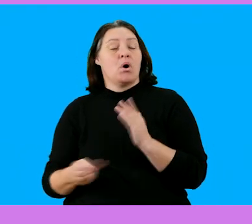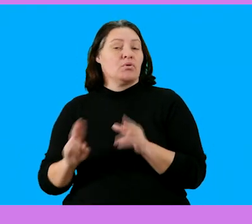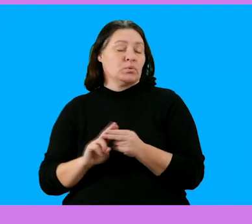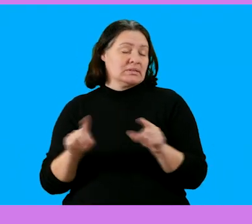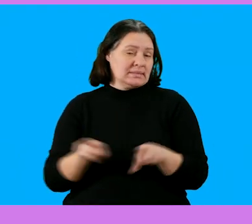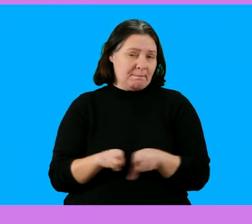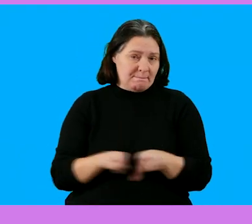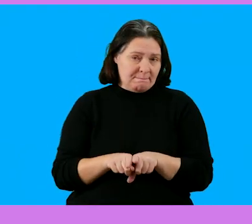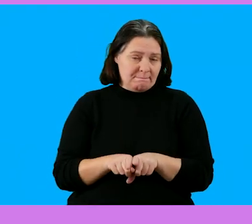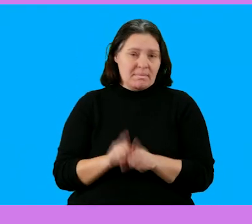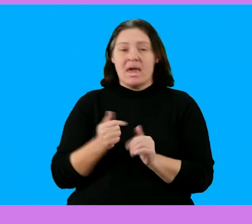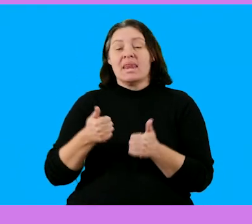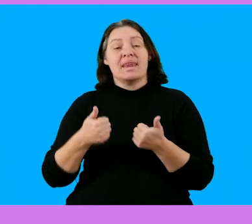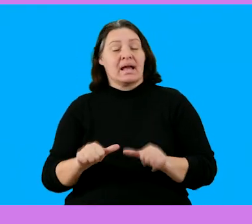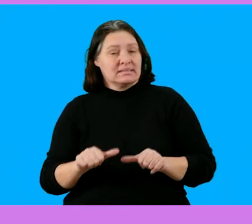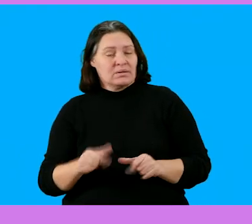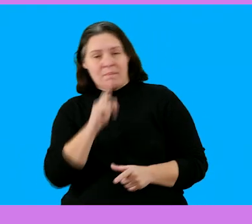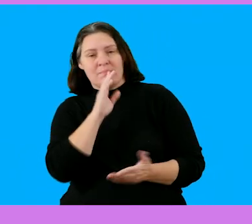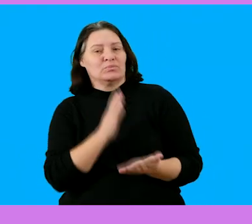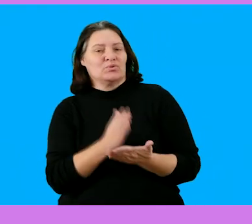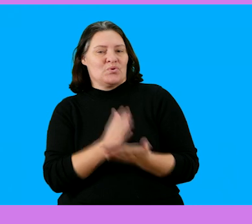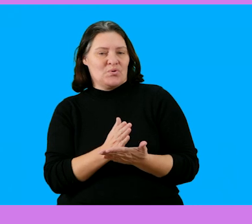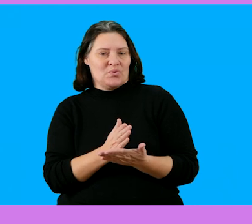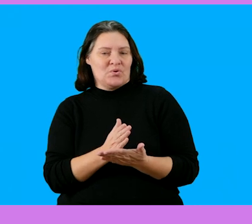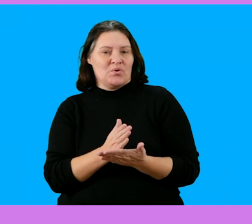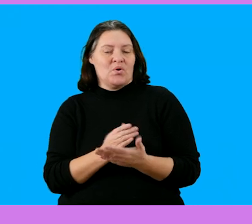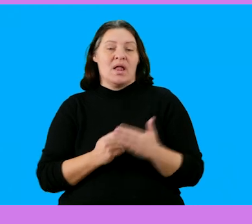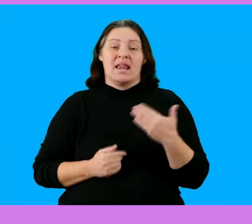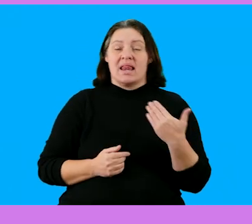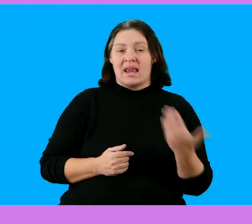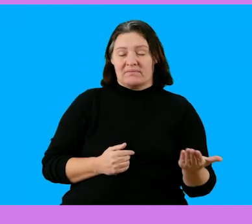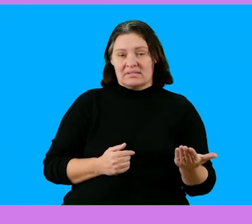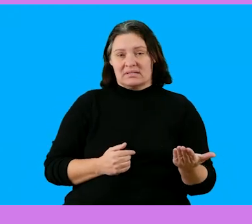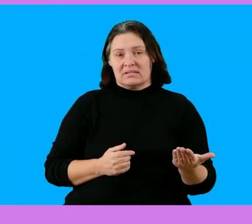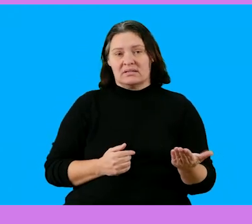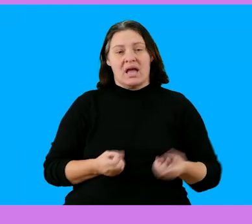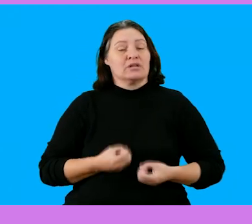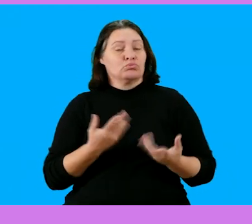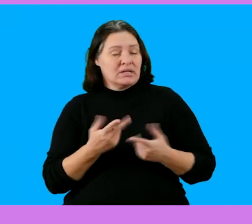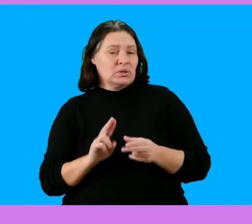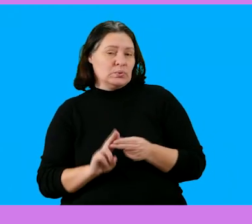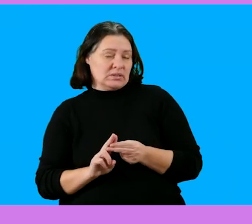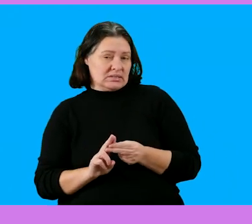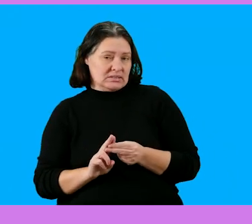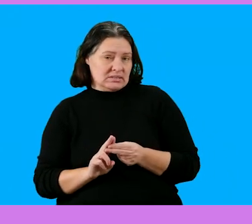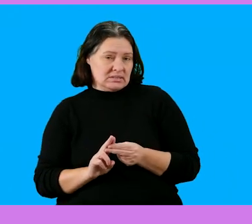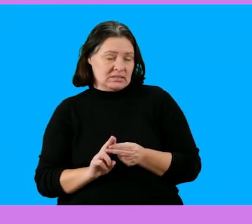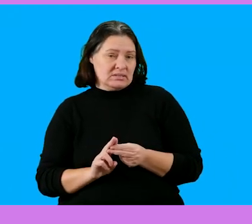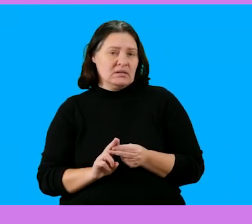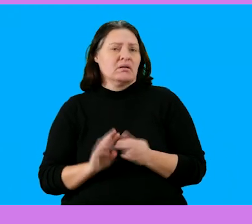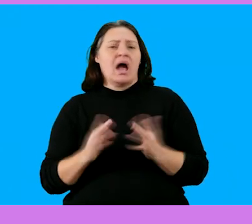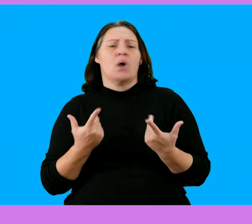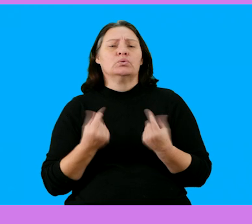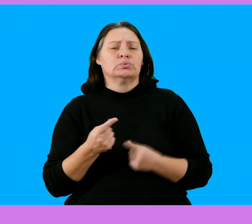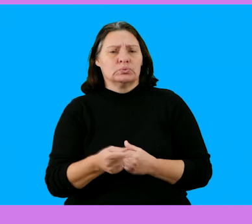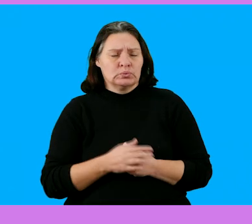our units are the same. What is the next thing? You must make sure on the left-hand side, I express it as a unit, as 1, right?